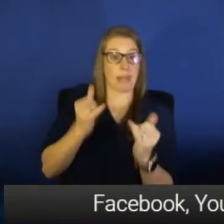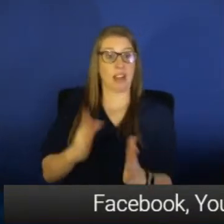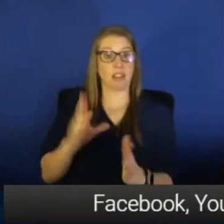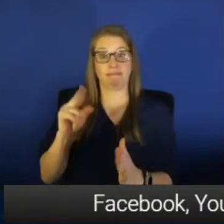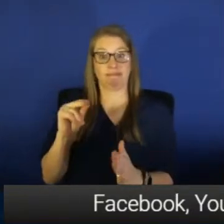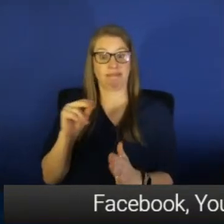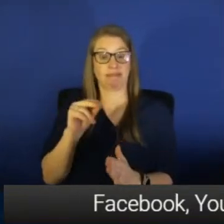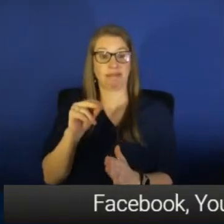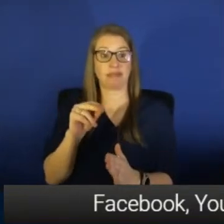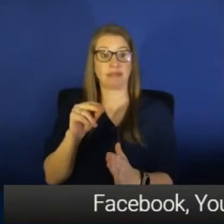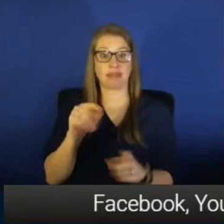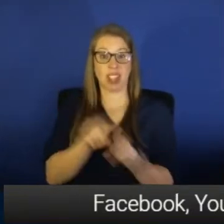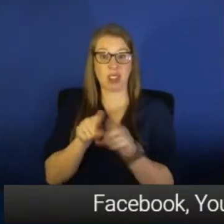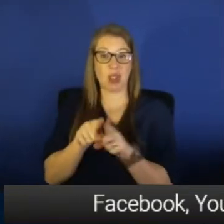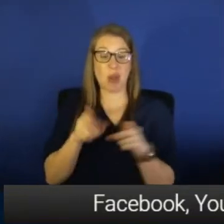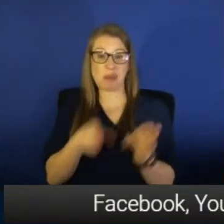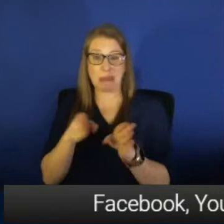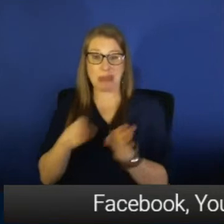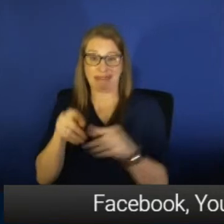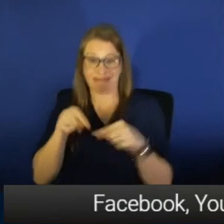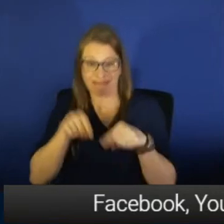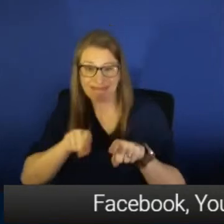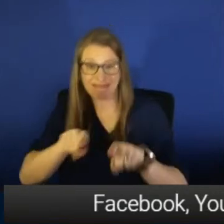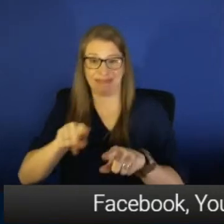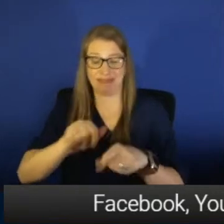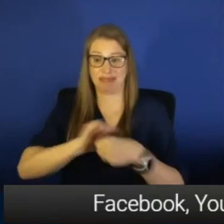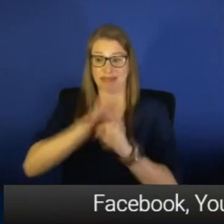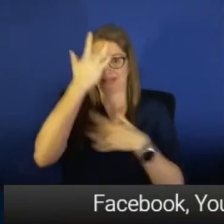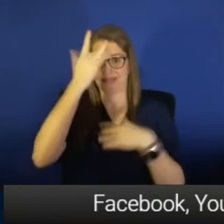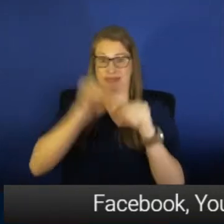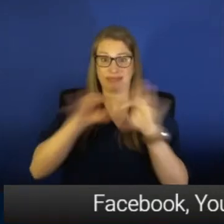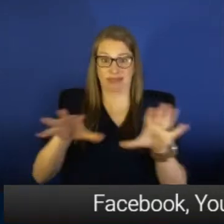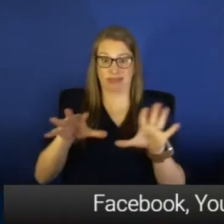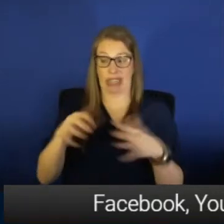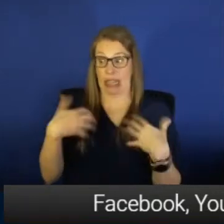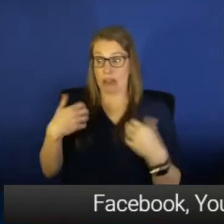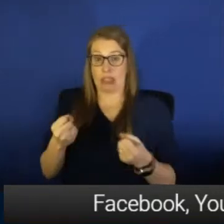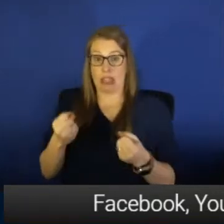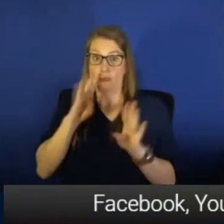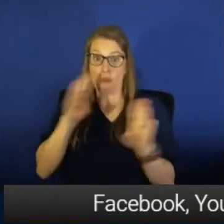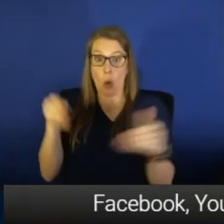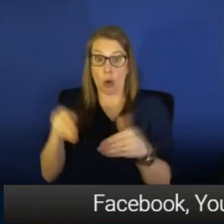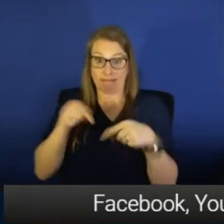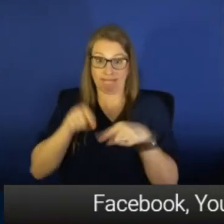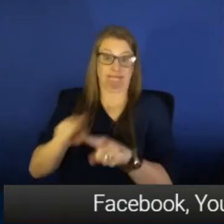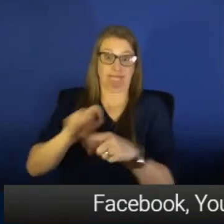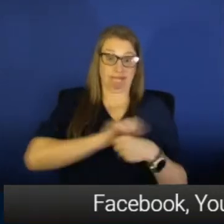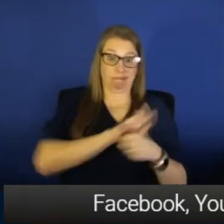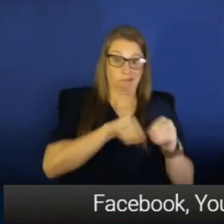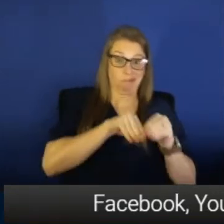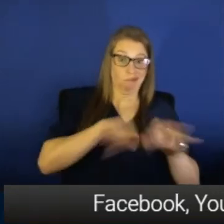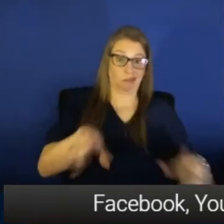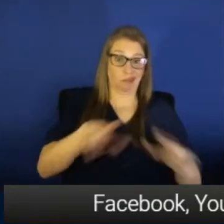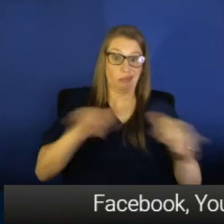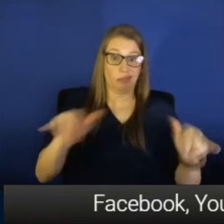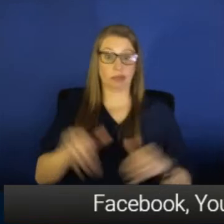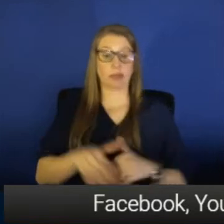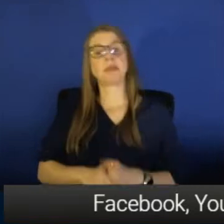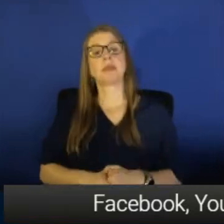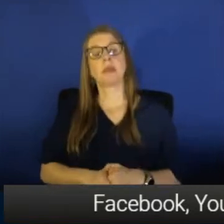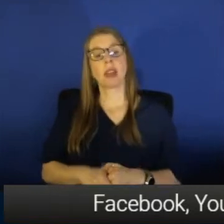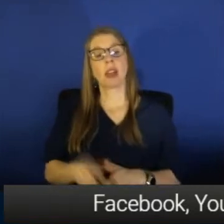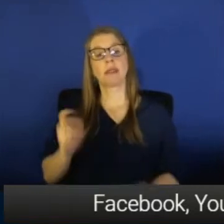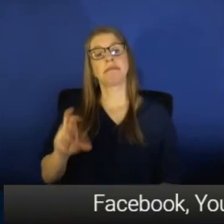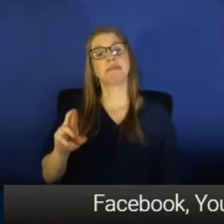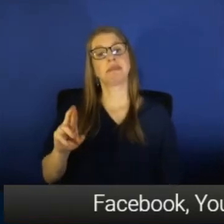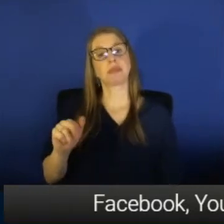a pandemic, keeping them healthy and focused during that. Just from a Kansas Team Health aspect, Dr. Randall, your thoughts, your